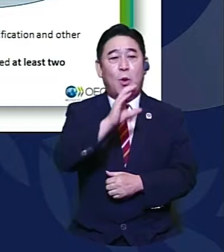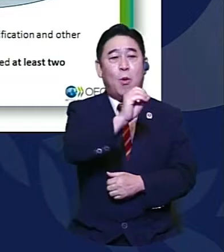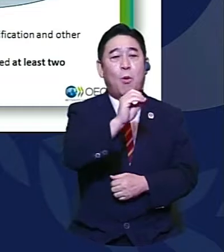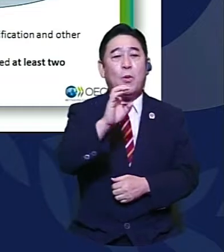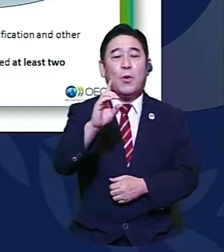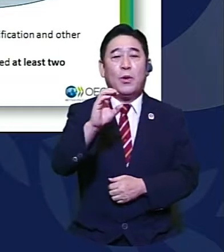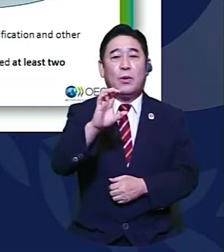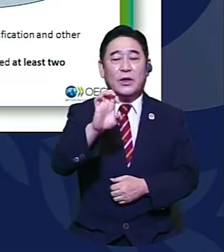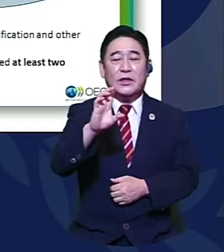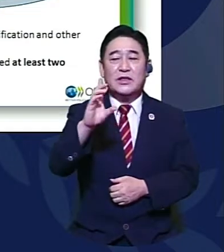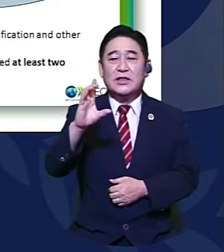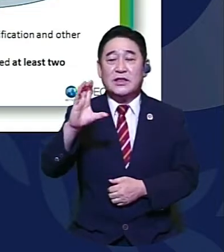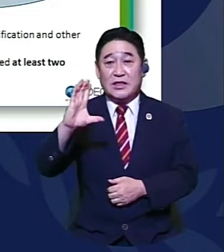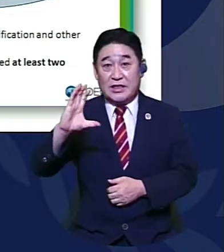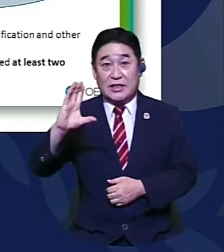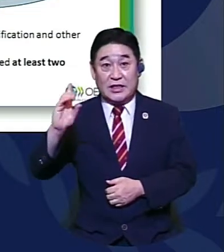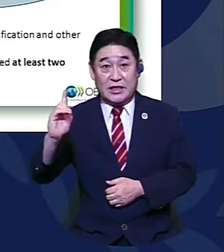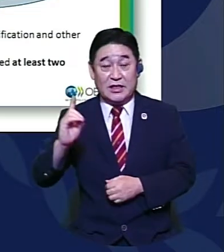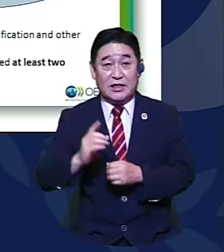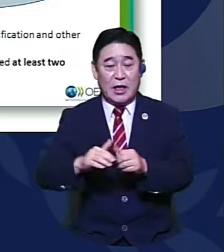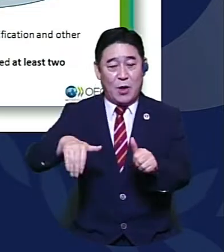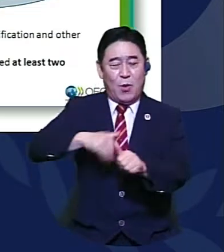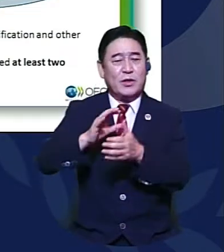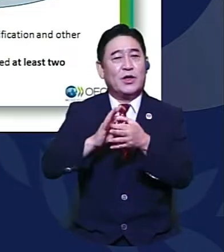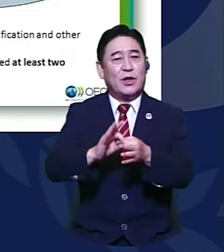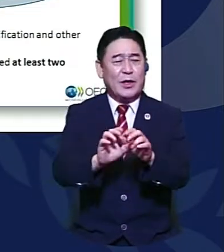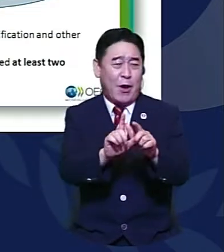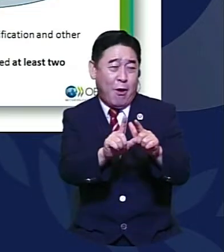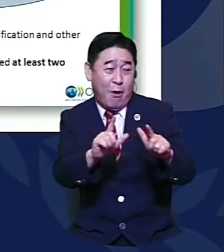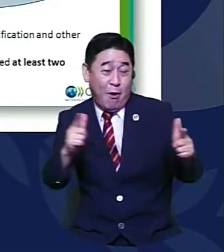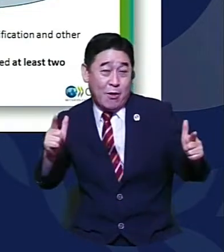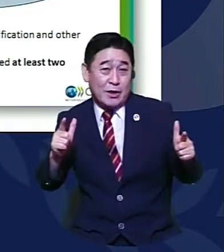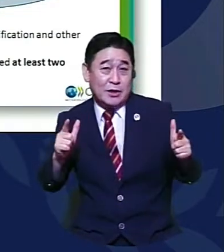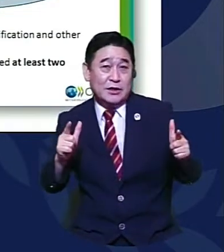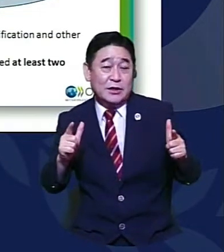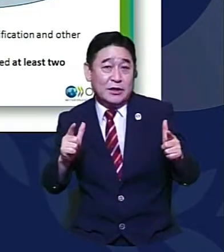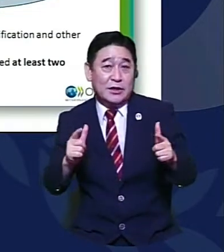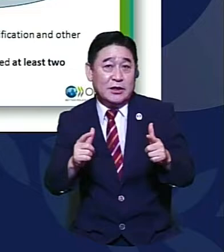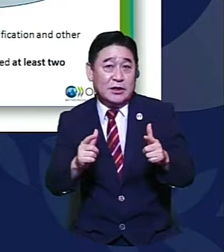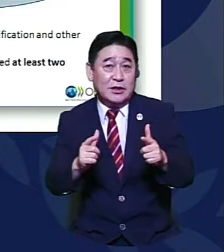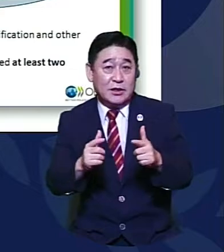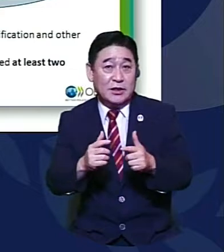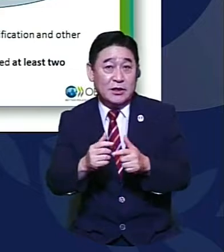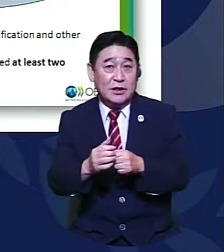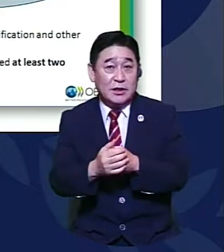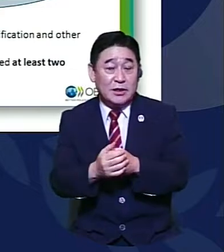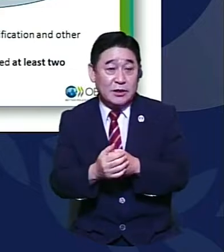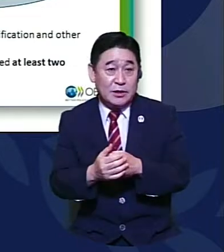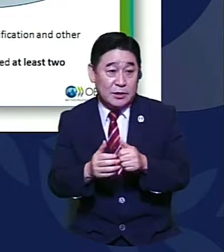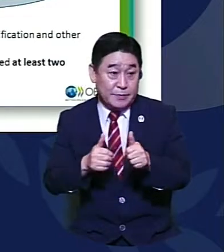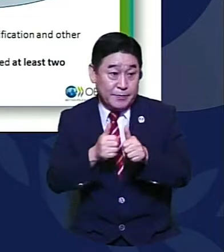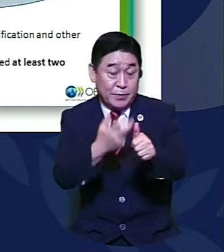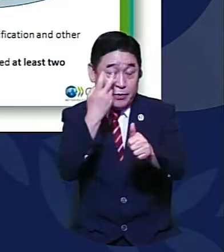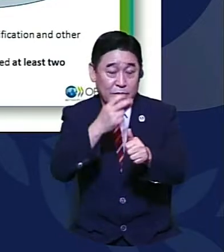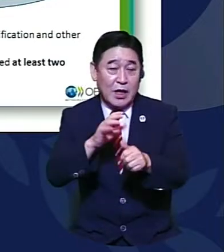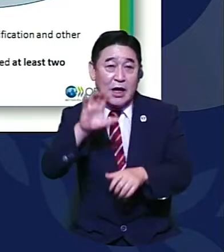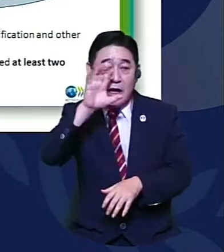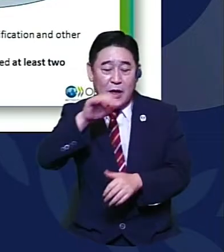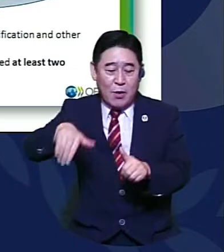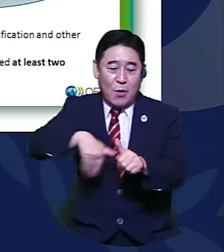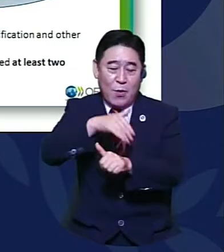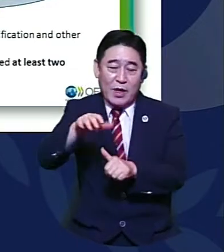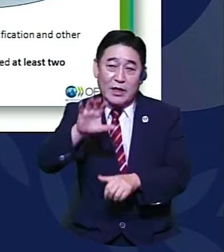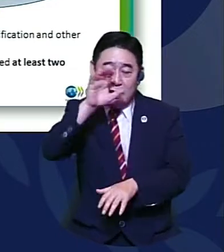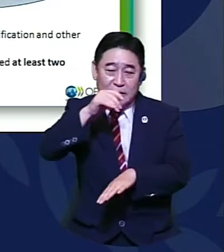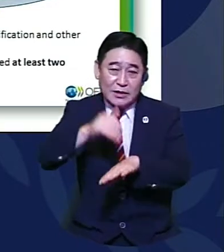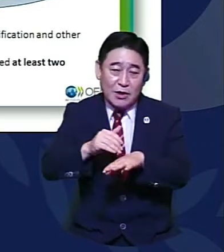of environment-related markers. Environment in general, climate mitigation, climate adaptation, biodiversity,